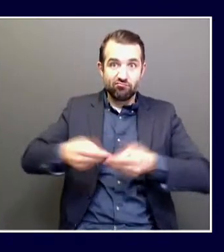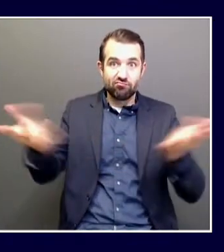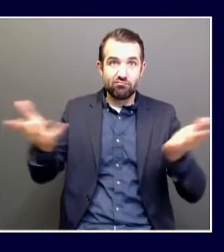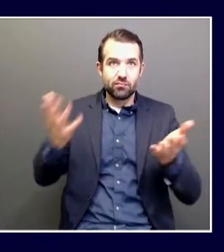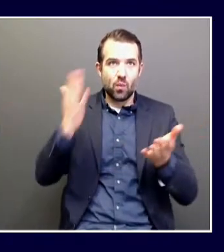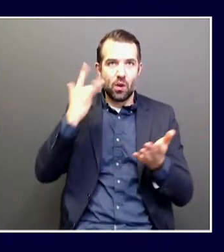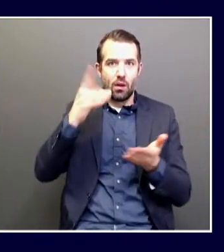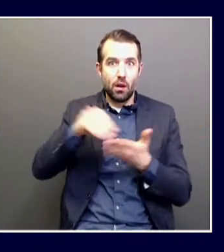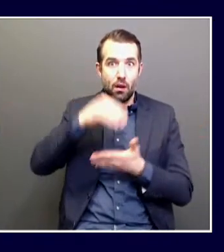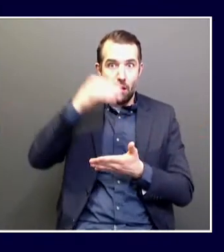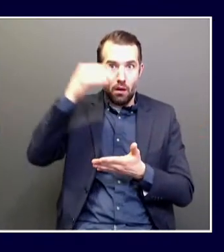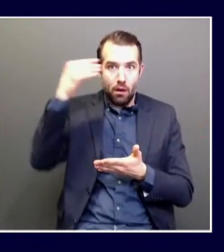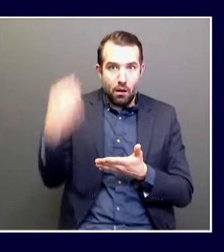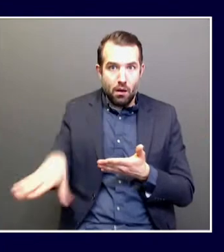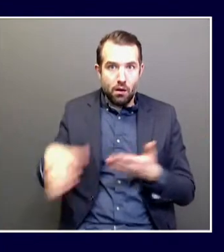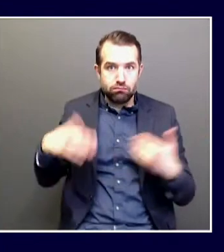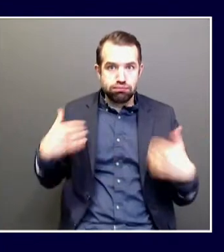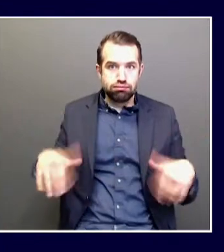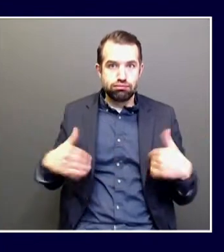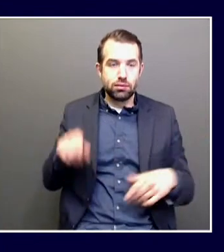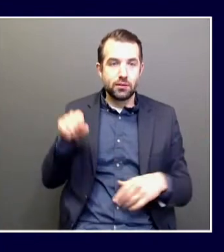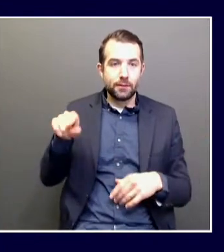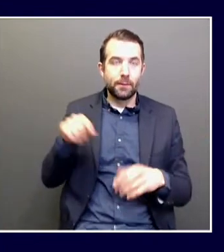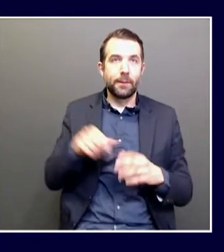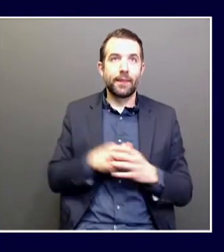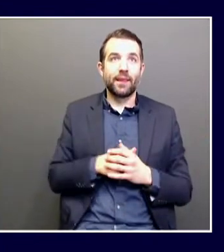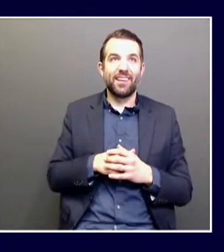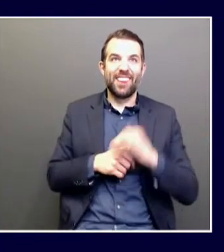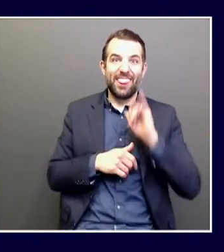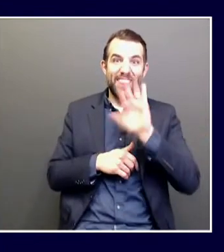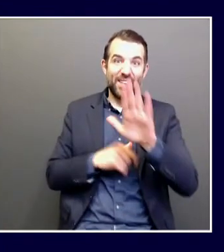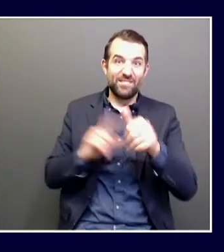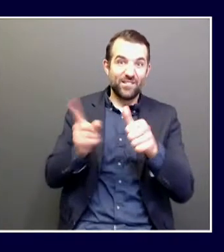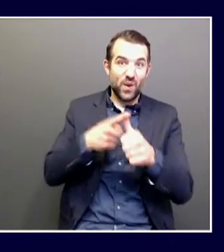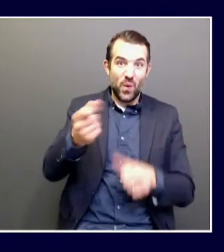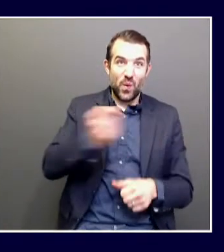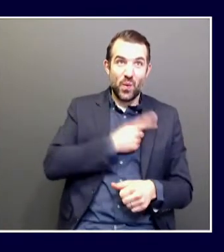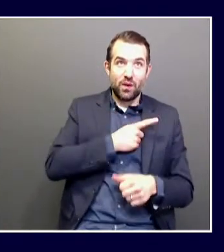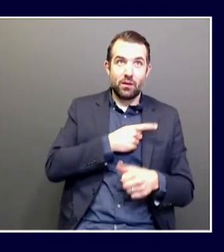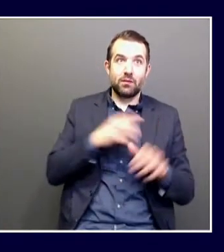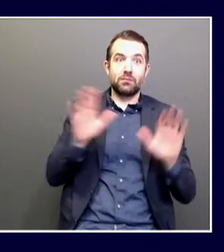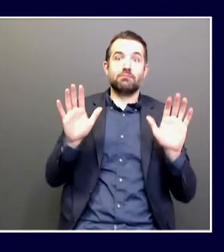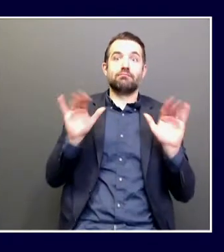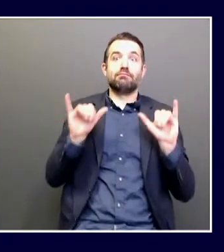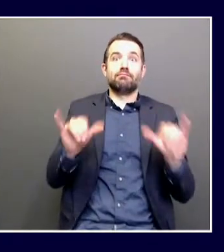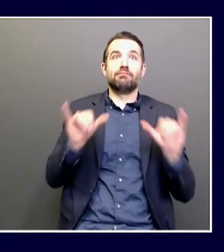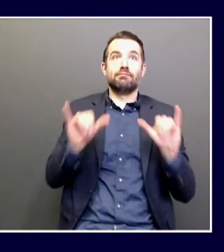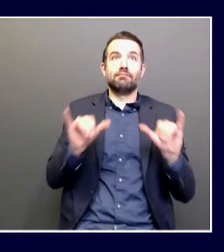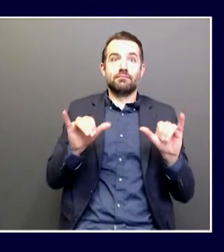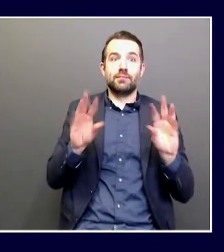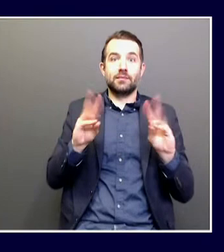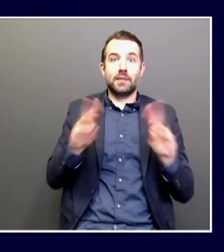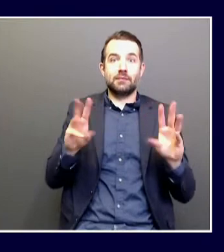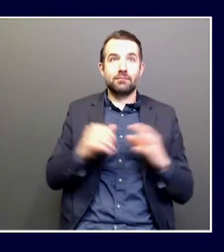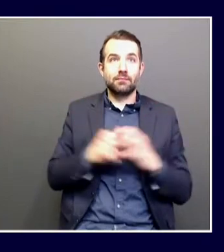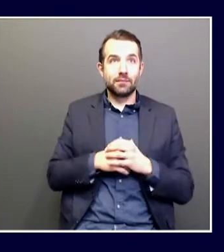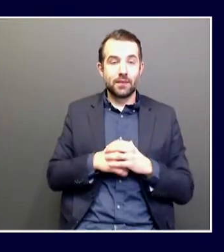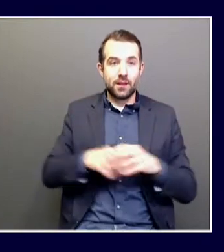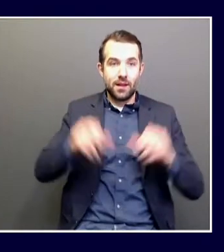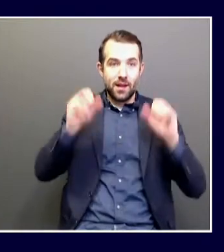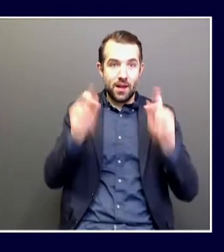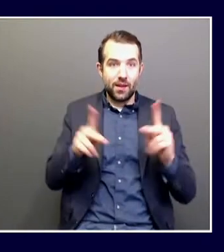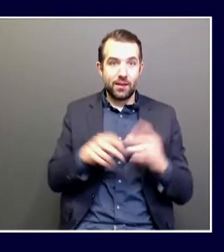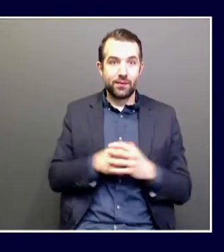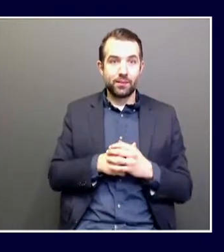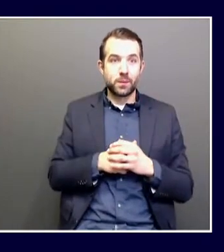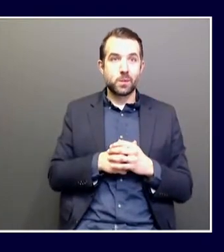question. Sure. Oh, that's your first question. Okay, Chris. All right. Wow. All right. Well, let me start with what I do, which is I